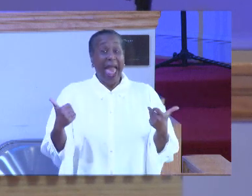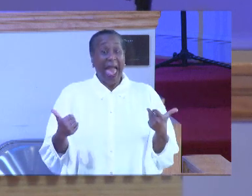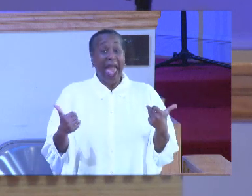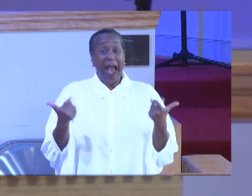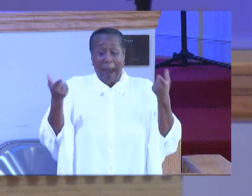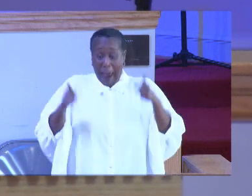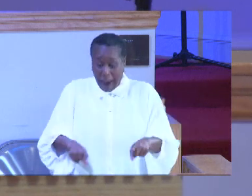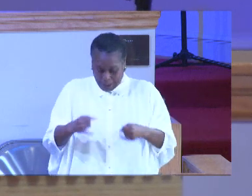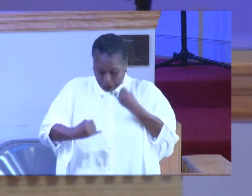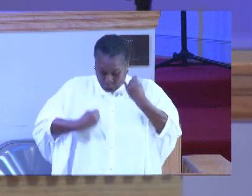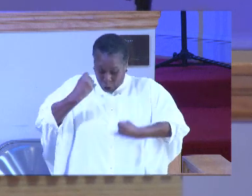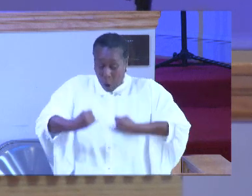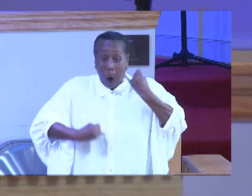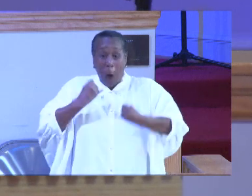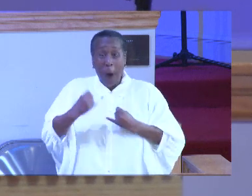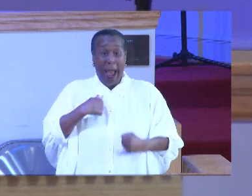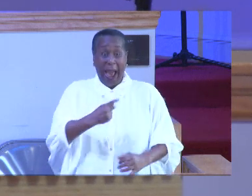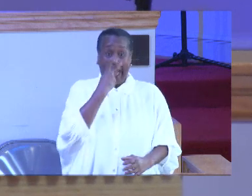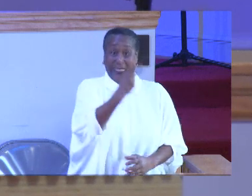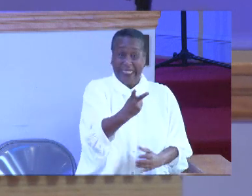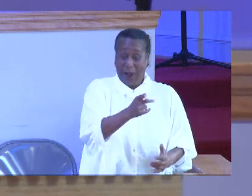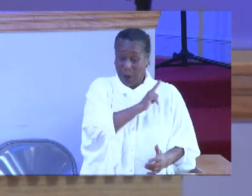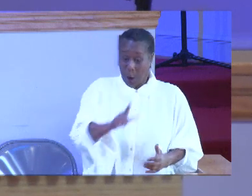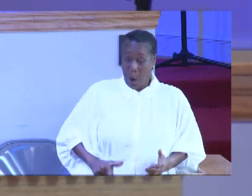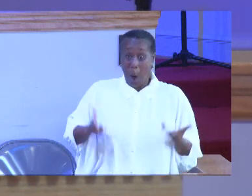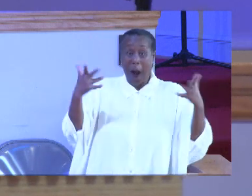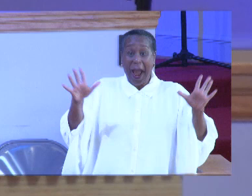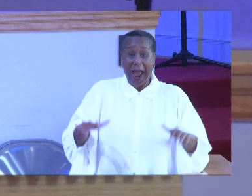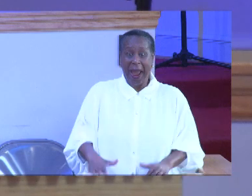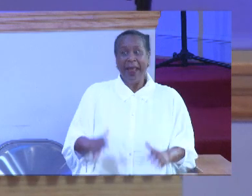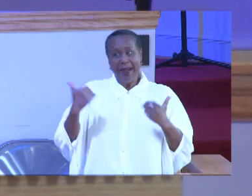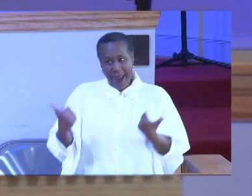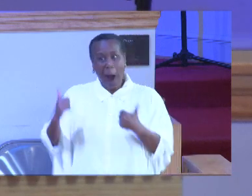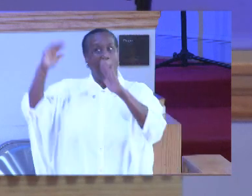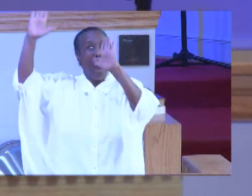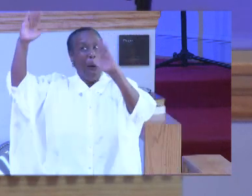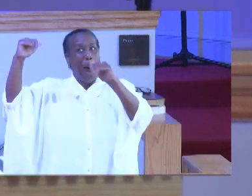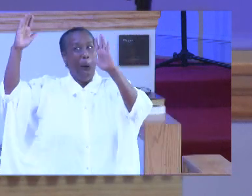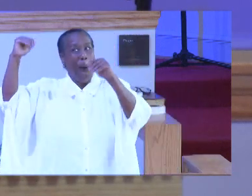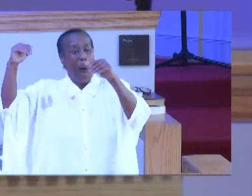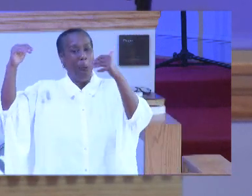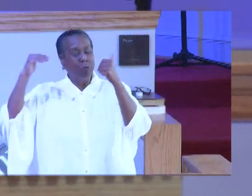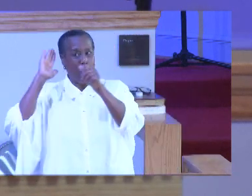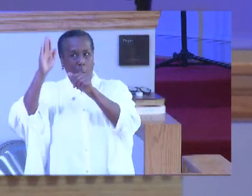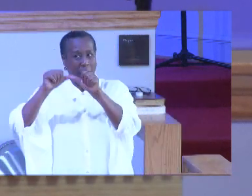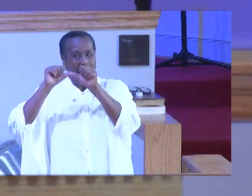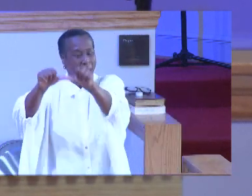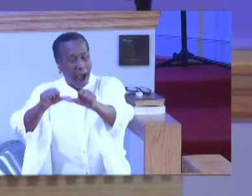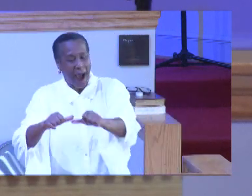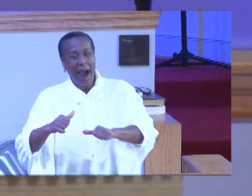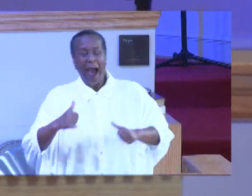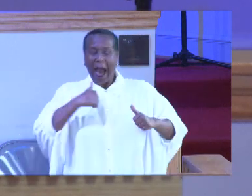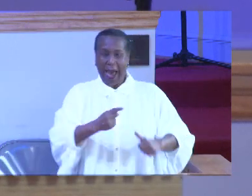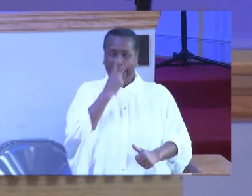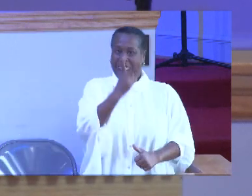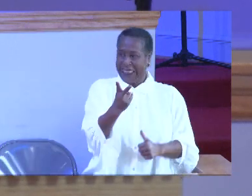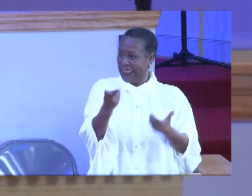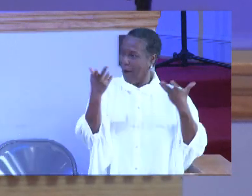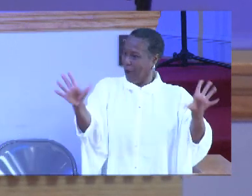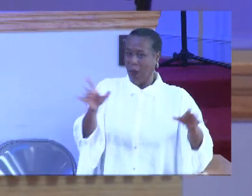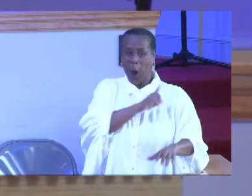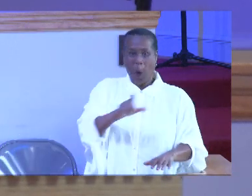a possibility. I've seen the Lord. Hope now will never go on holiday. I've seen the